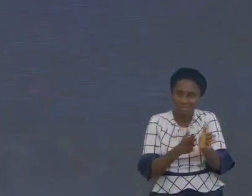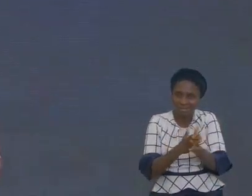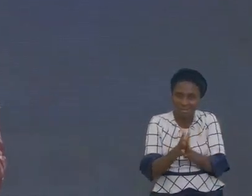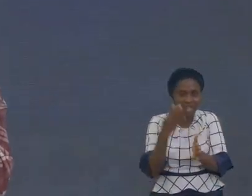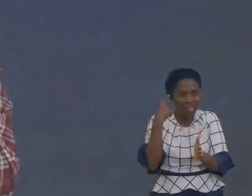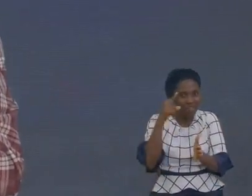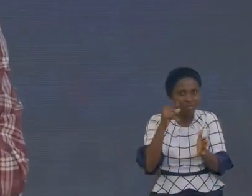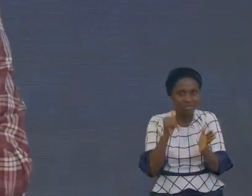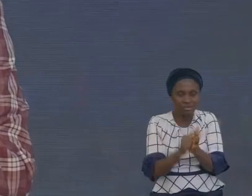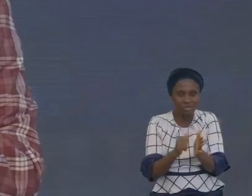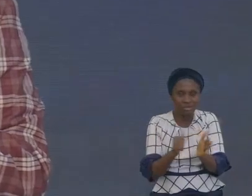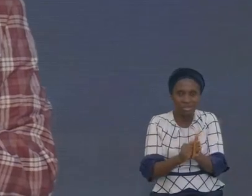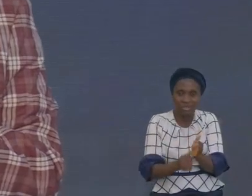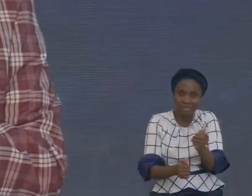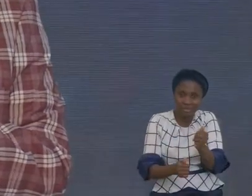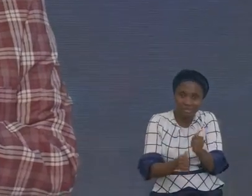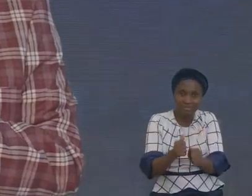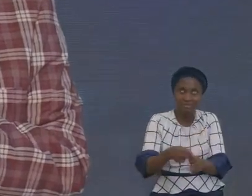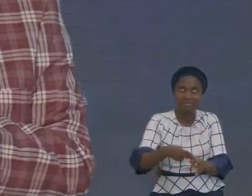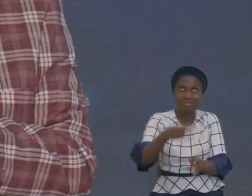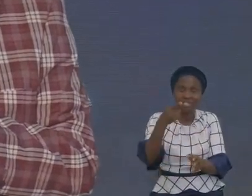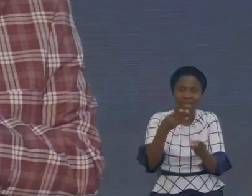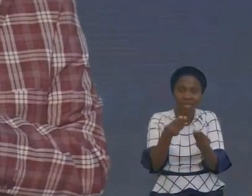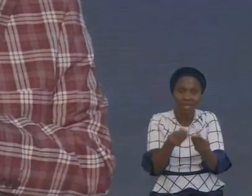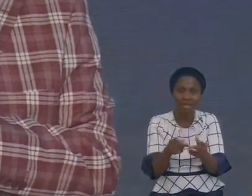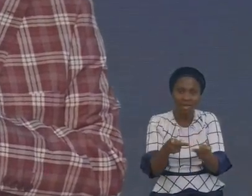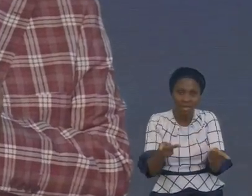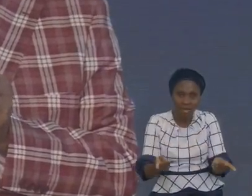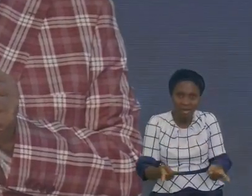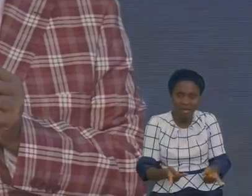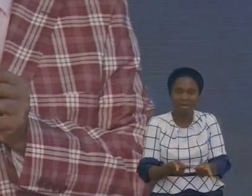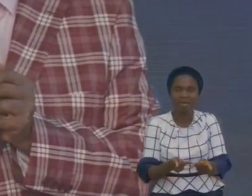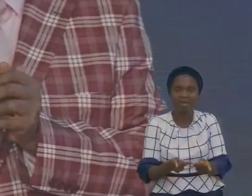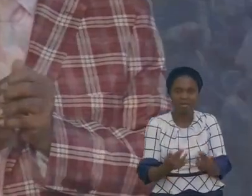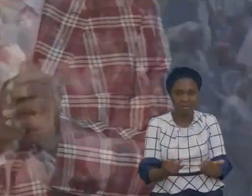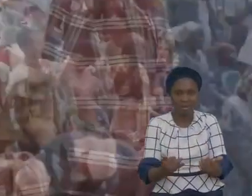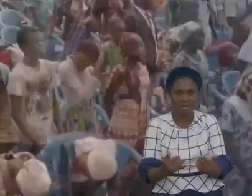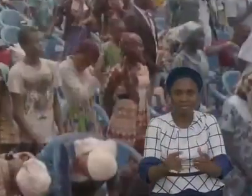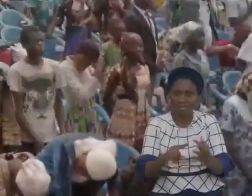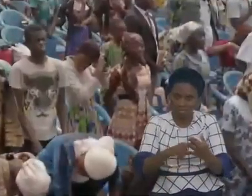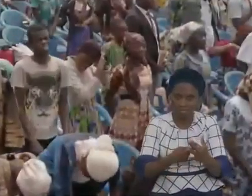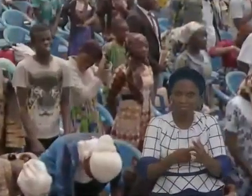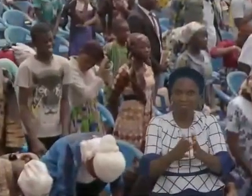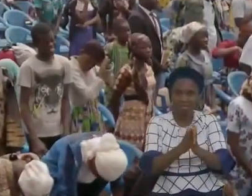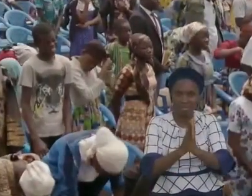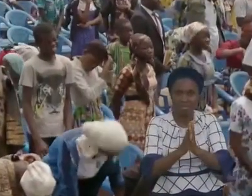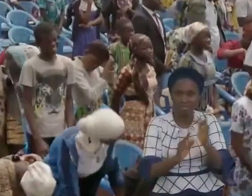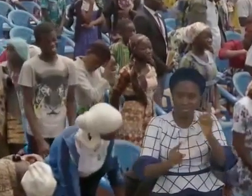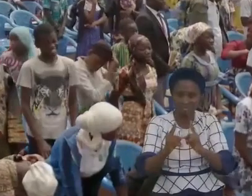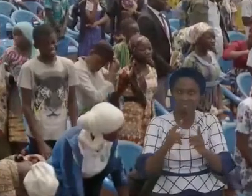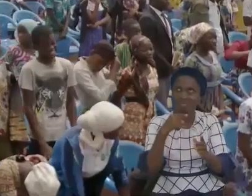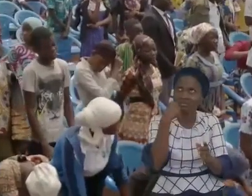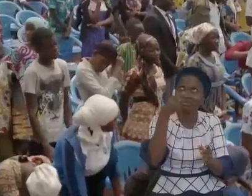Why don't you pray? Why don't you tell the Lord? Open your mouth and